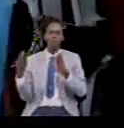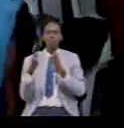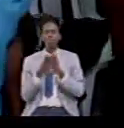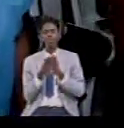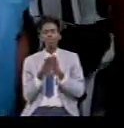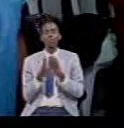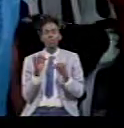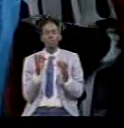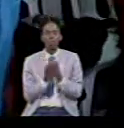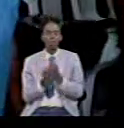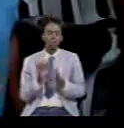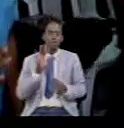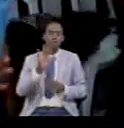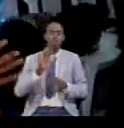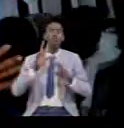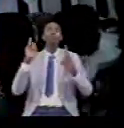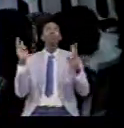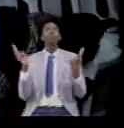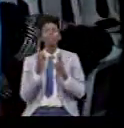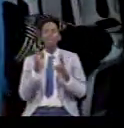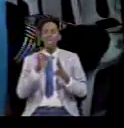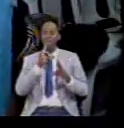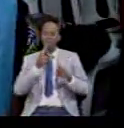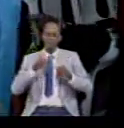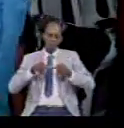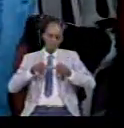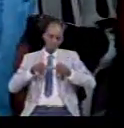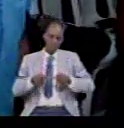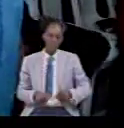So that your victory is permanent.